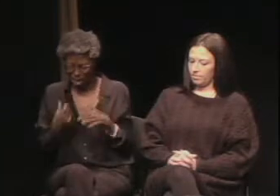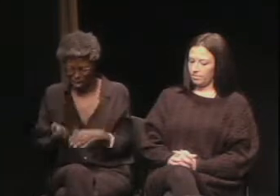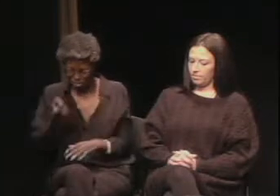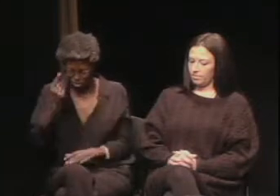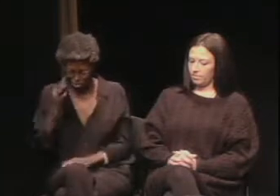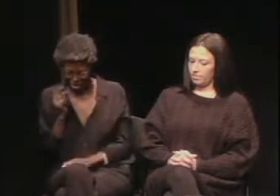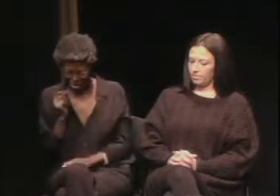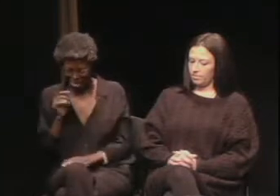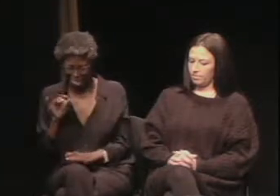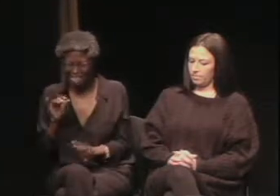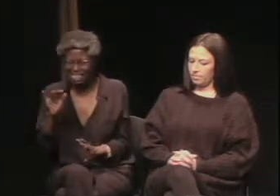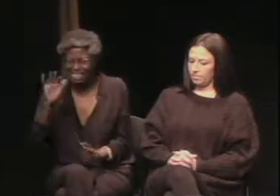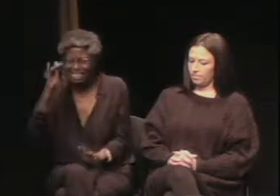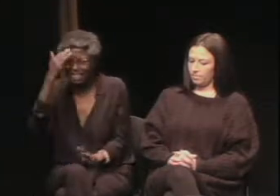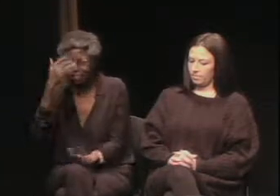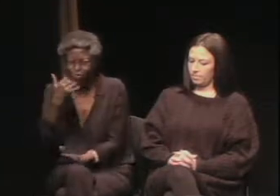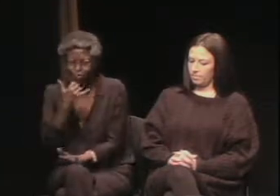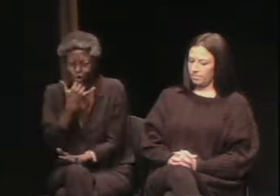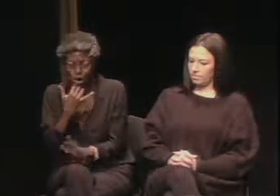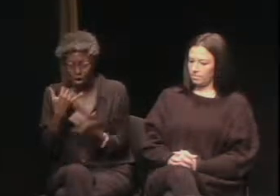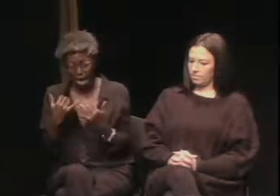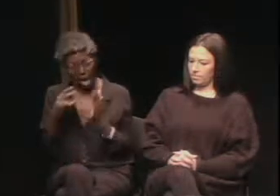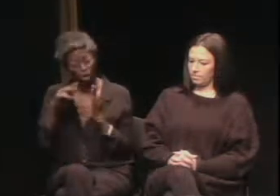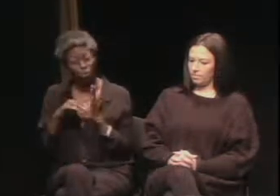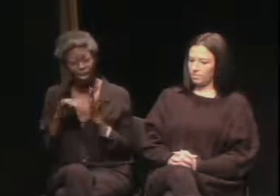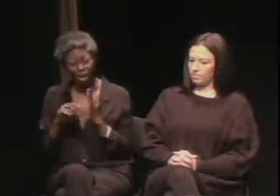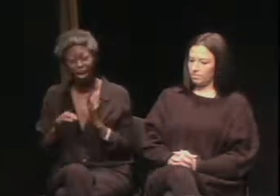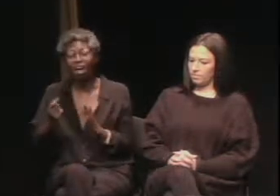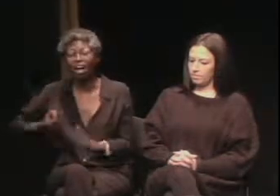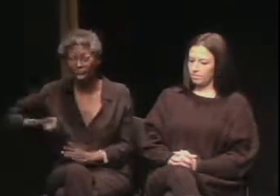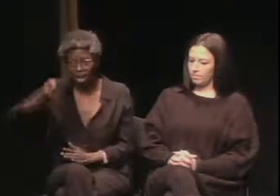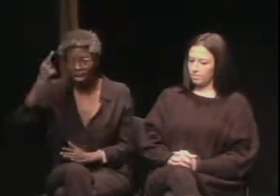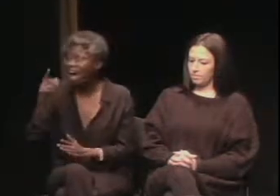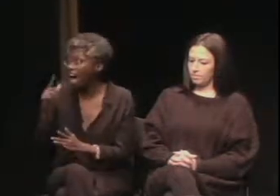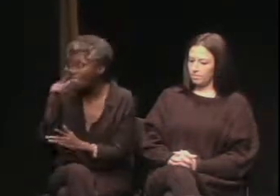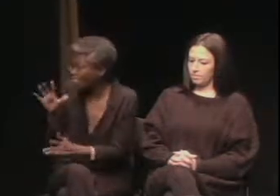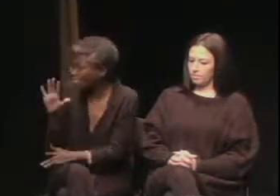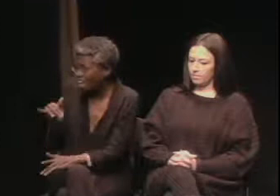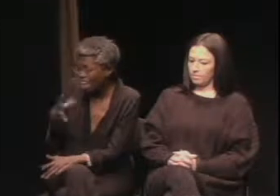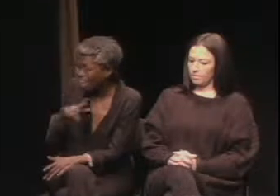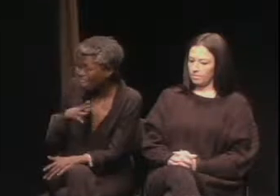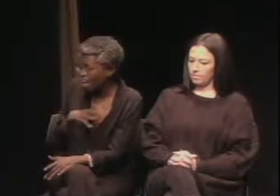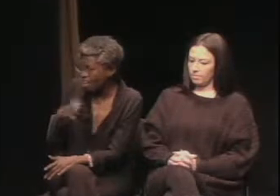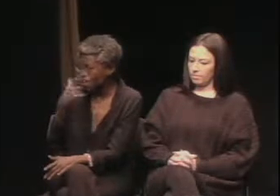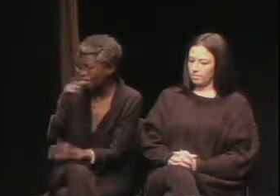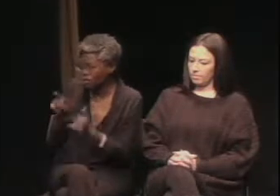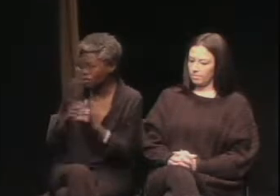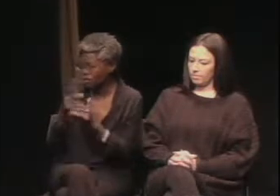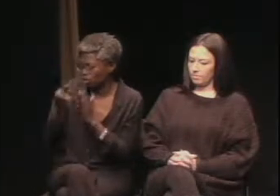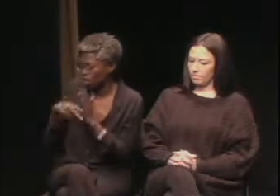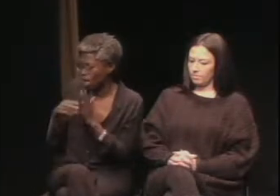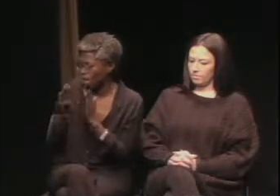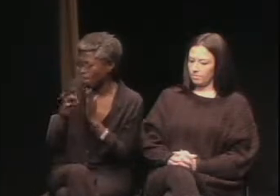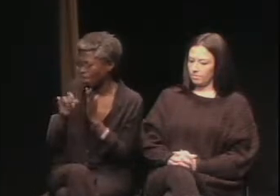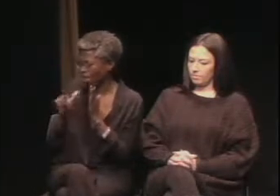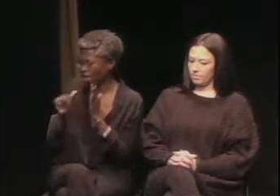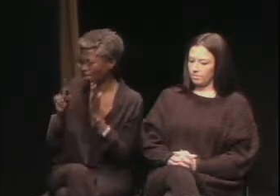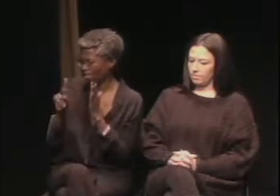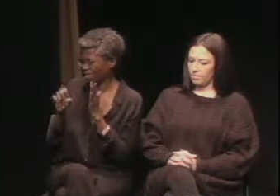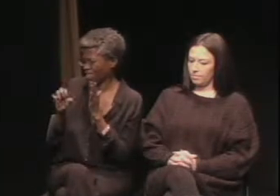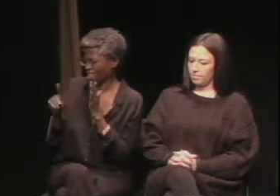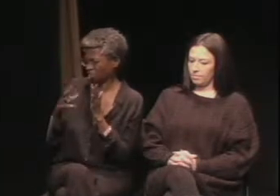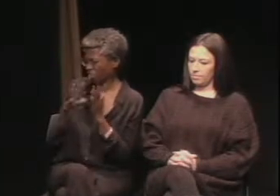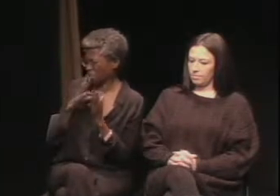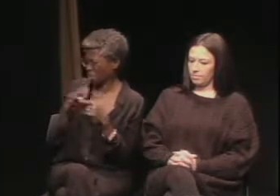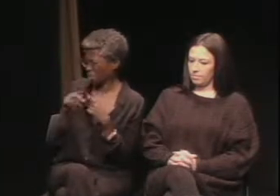seemed so wrong when I read them now, and I'm like, oh, that's I think that's what fine she was though, cause, trying to say. Yeah, because when I first read Beloved, I had no idea what she was talking about. Yeah,